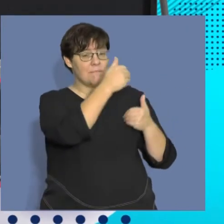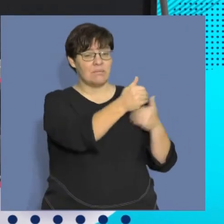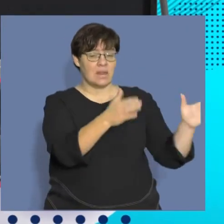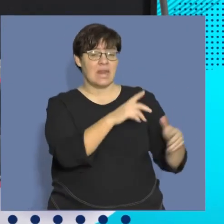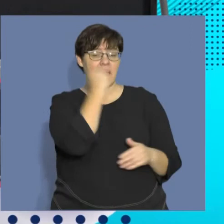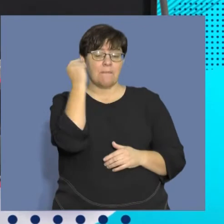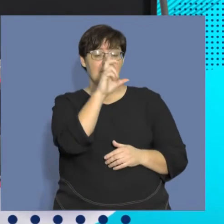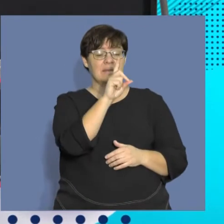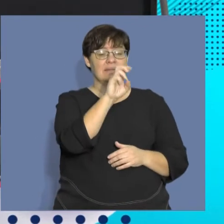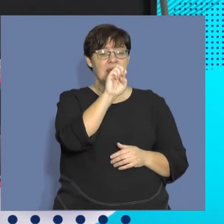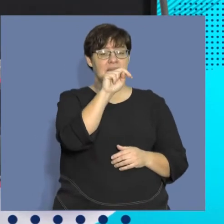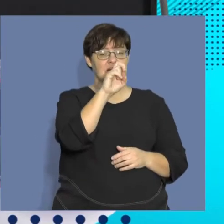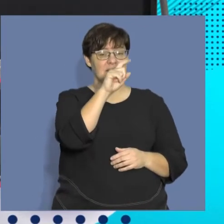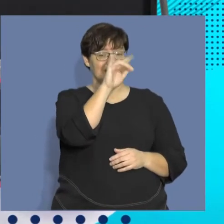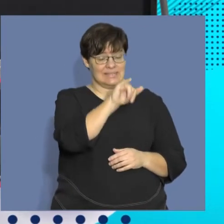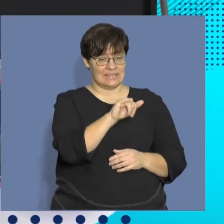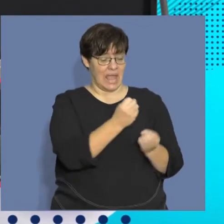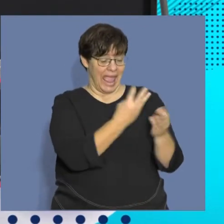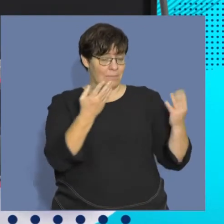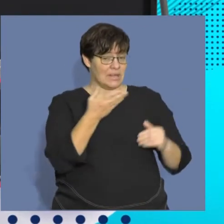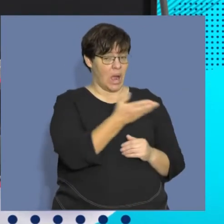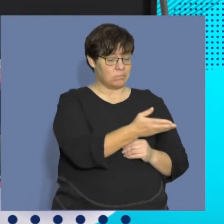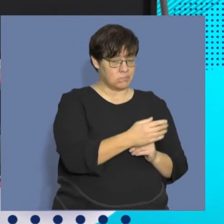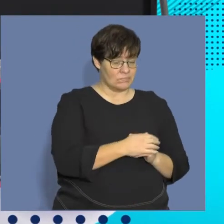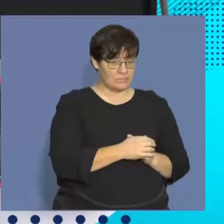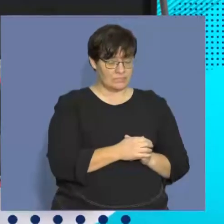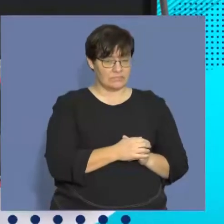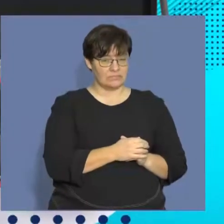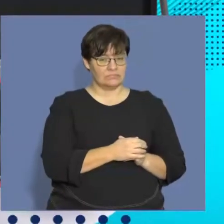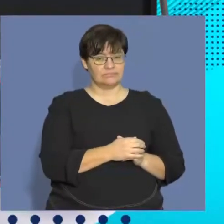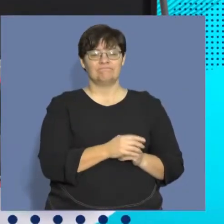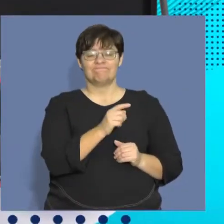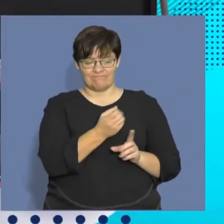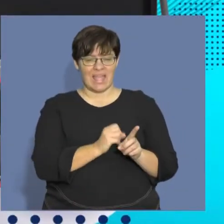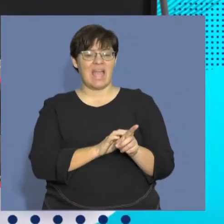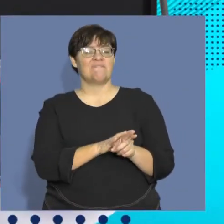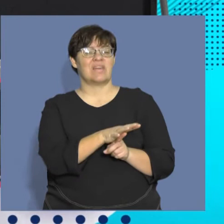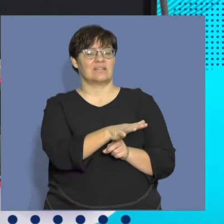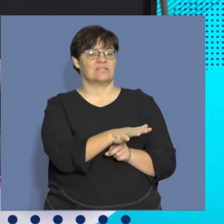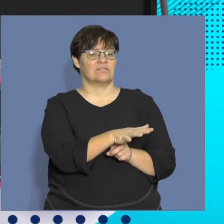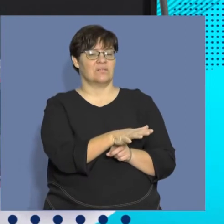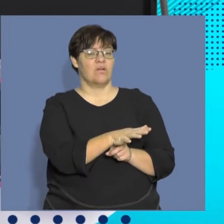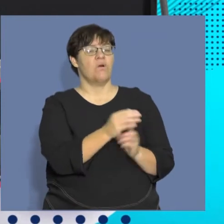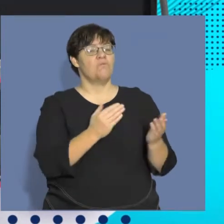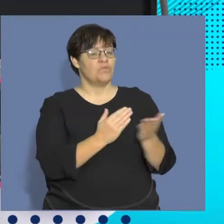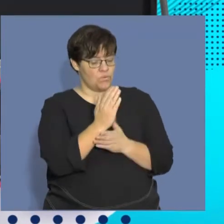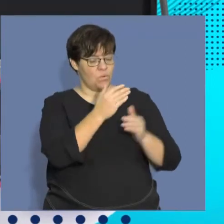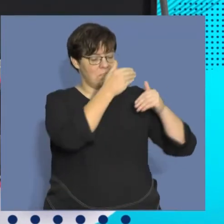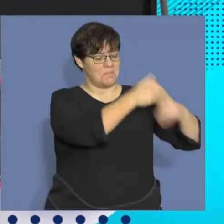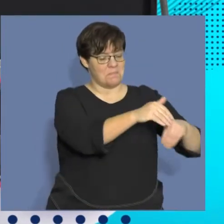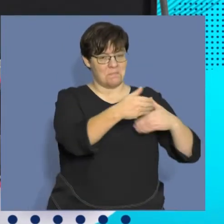called density, is going to be affected by these